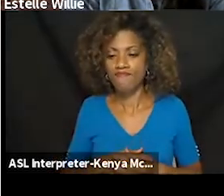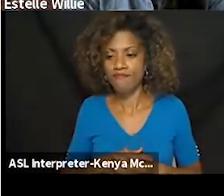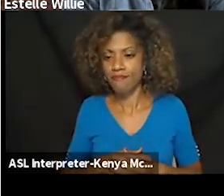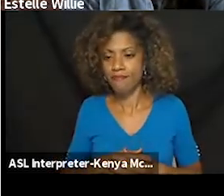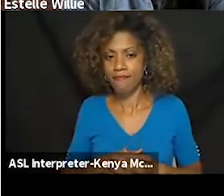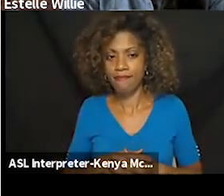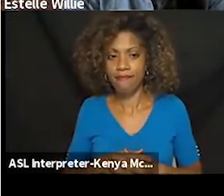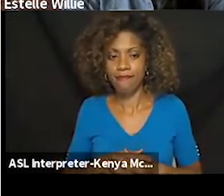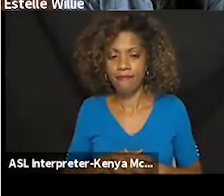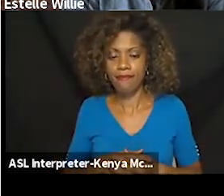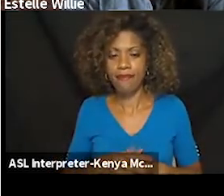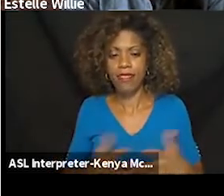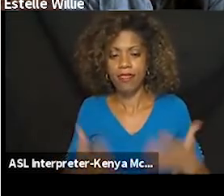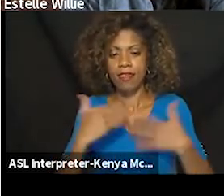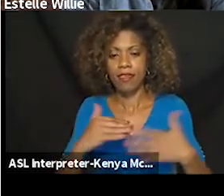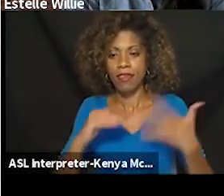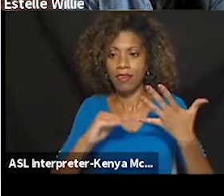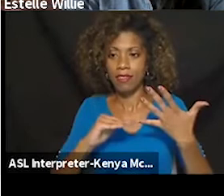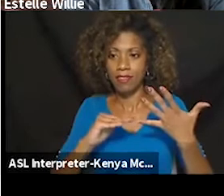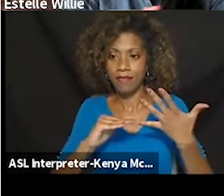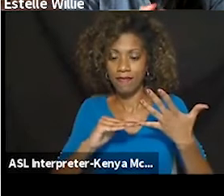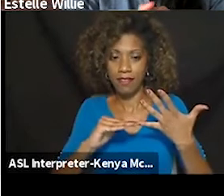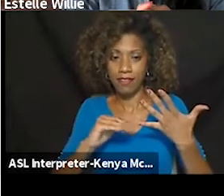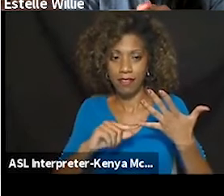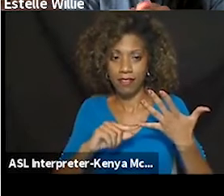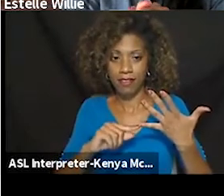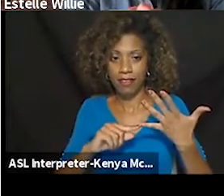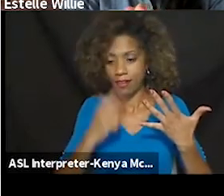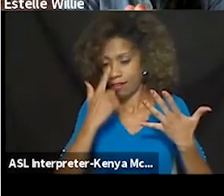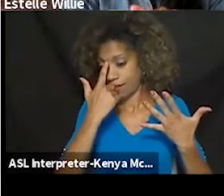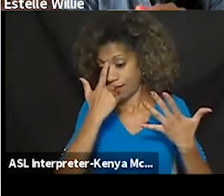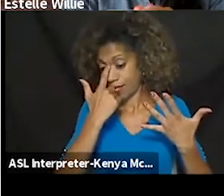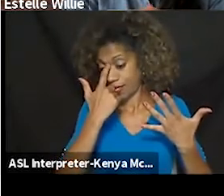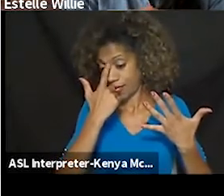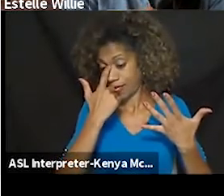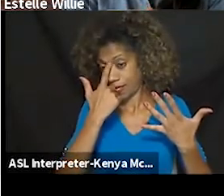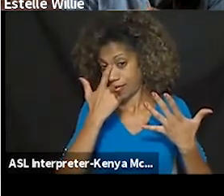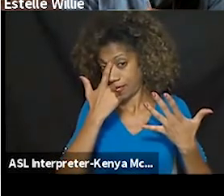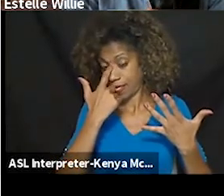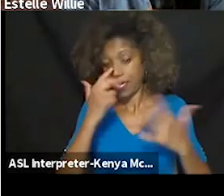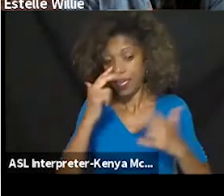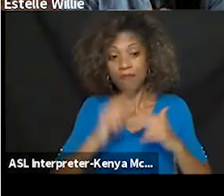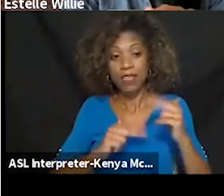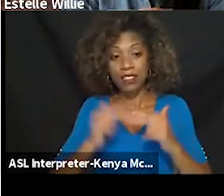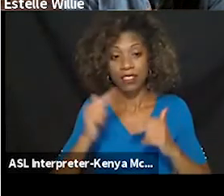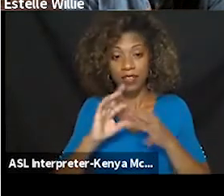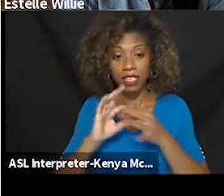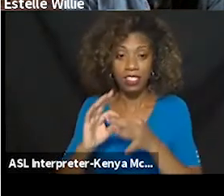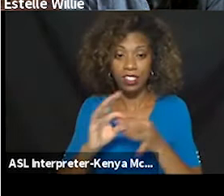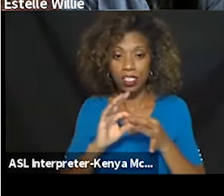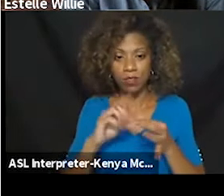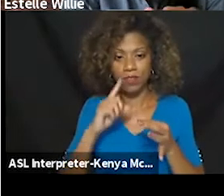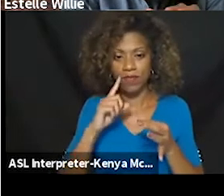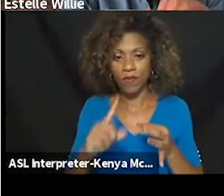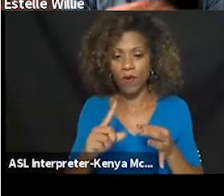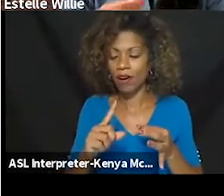one is really building the relationships for outsized impact. And I accidentally just,